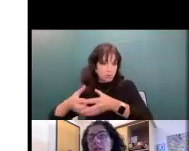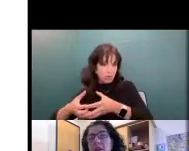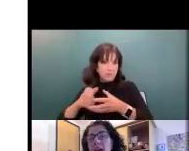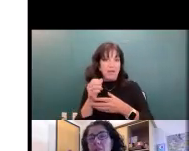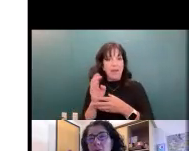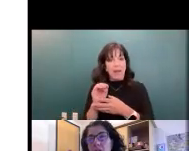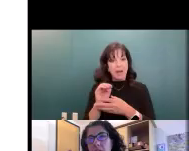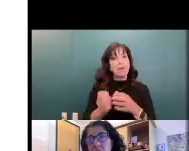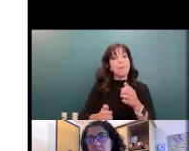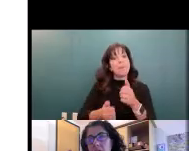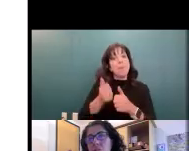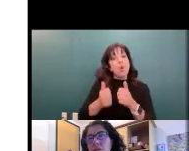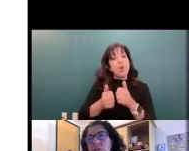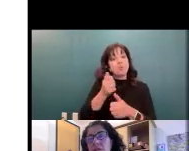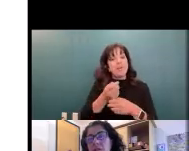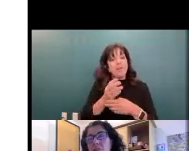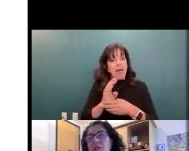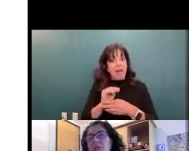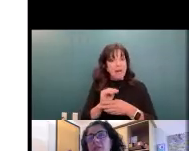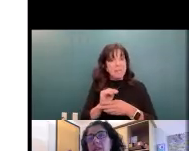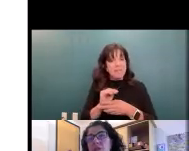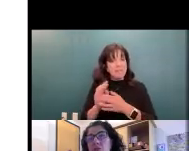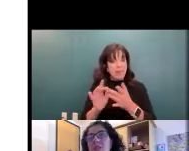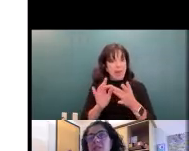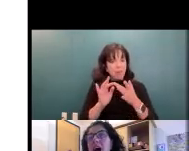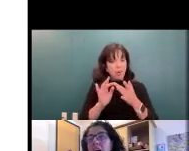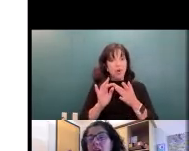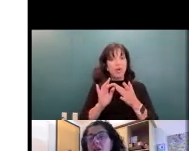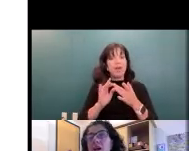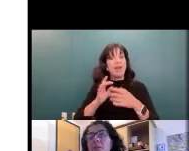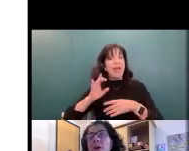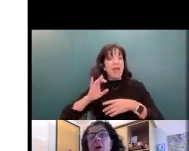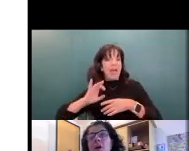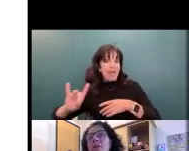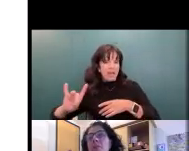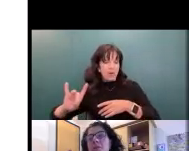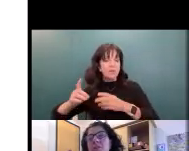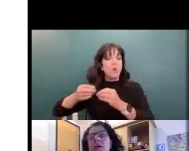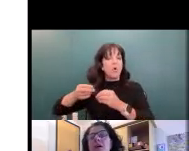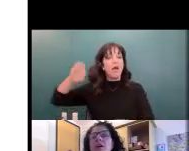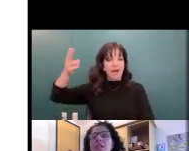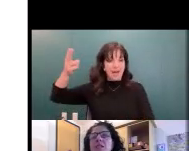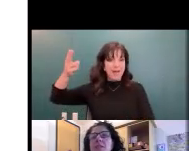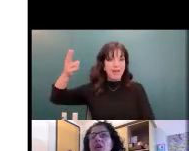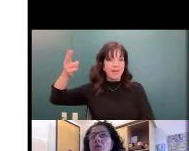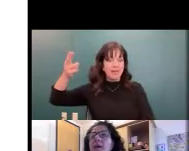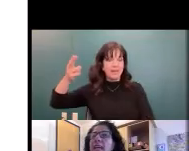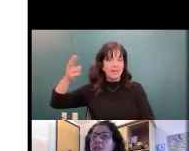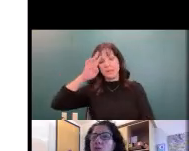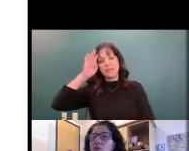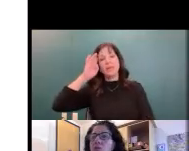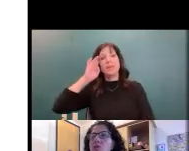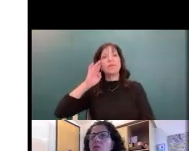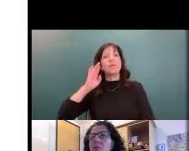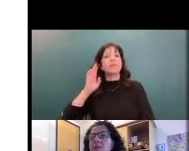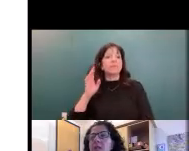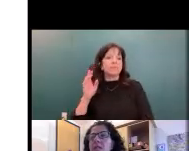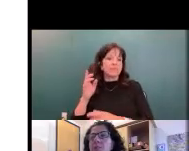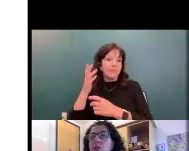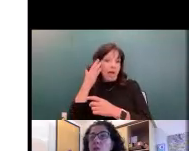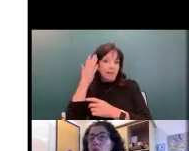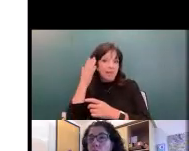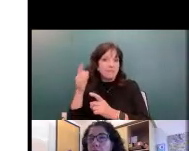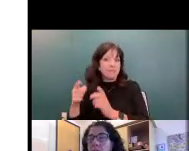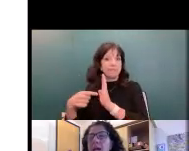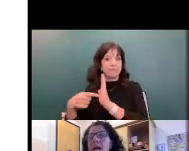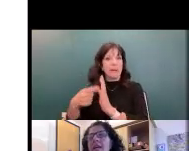the majority of ADDM network sites, we see that the prevalence of 8-year-olds is higher, the prevalence of autism is higher among 8-year-olds, which are